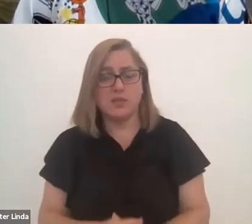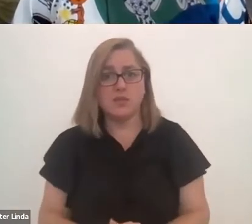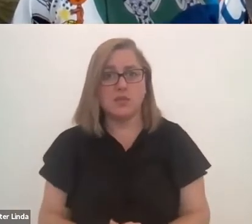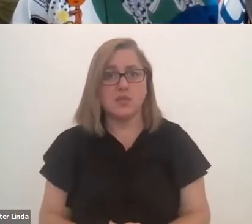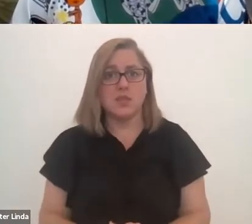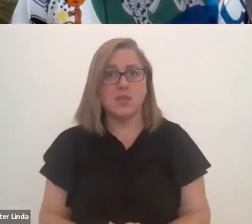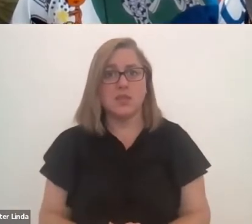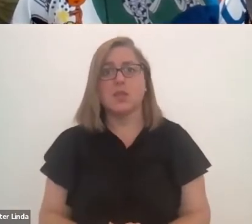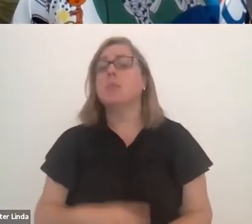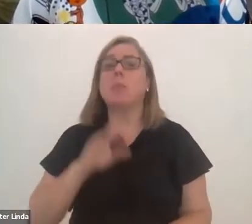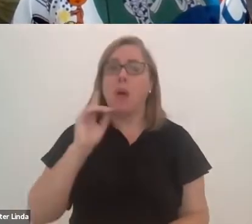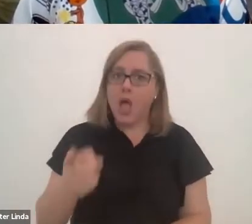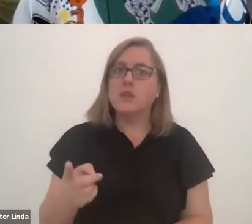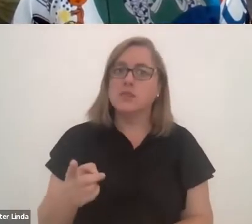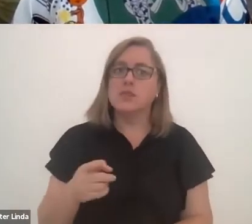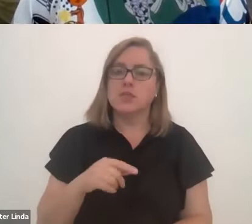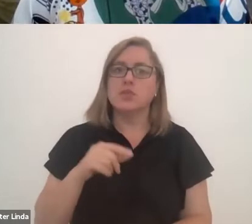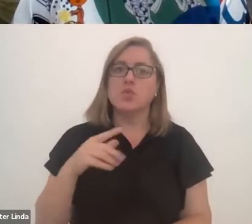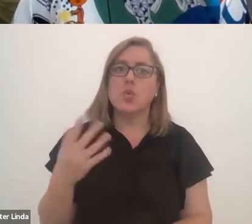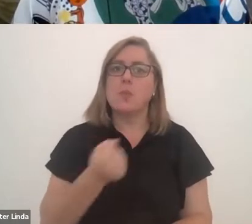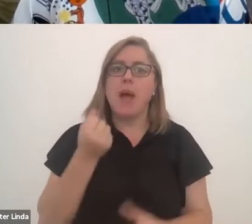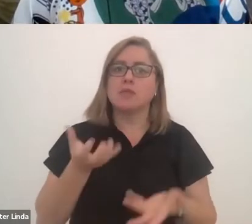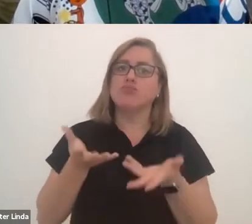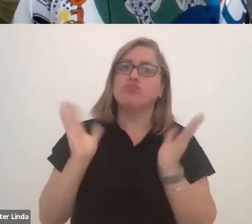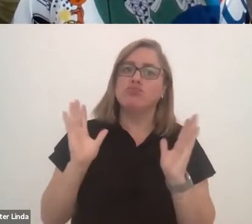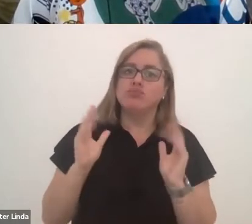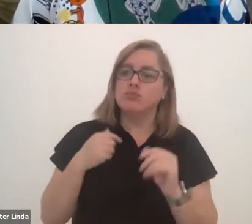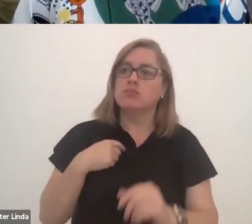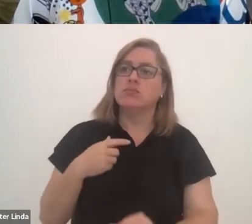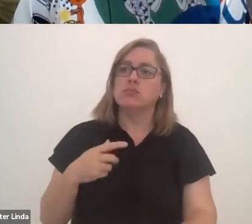also to be willing to listen.